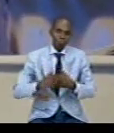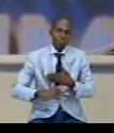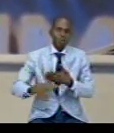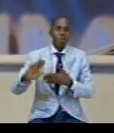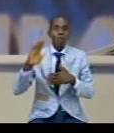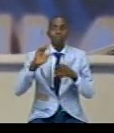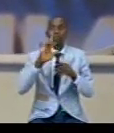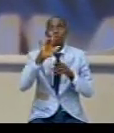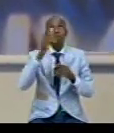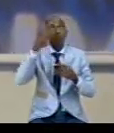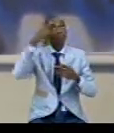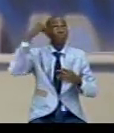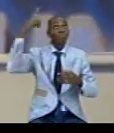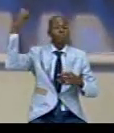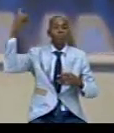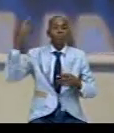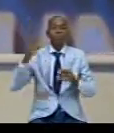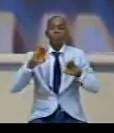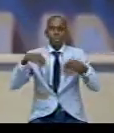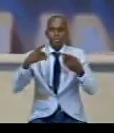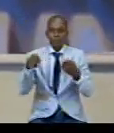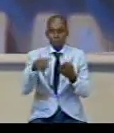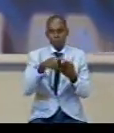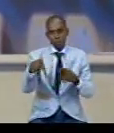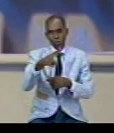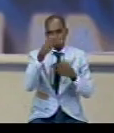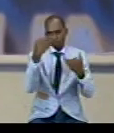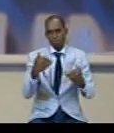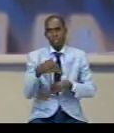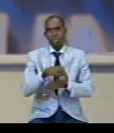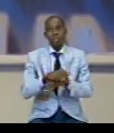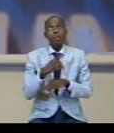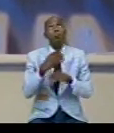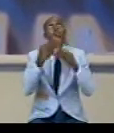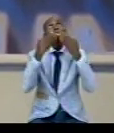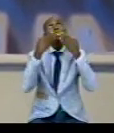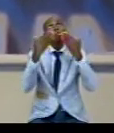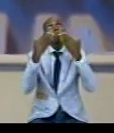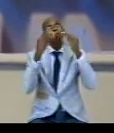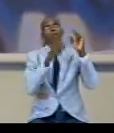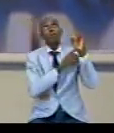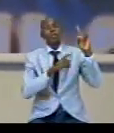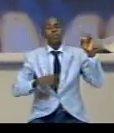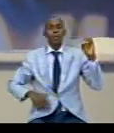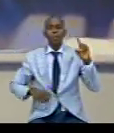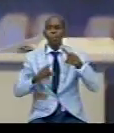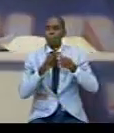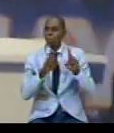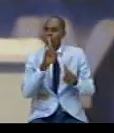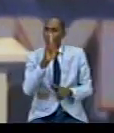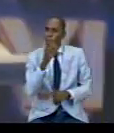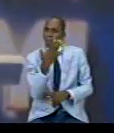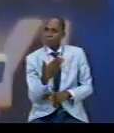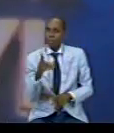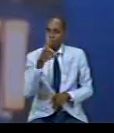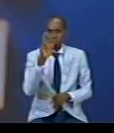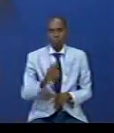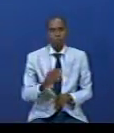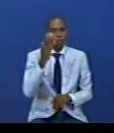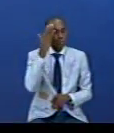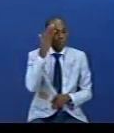dream. I want to give you tonight. You say, thank you, Lord. But the one thing you want to know